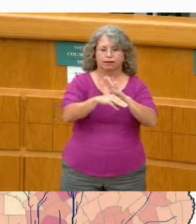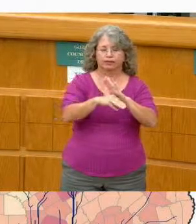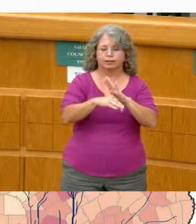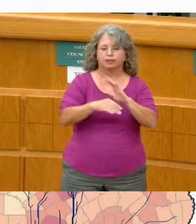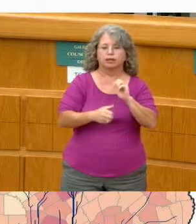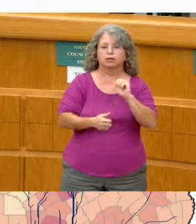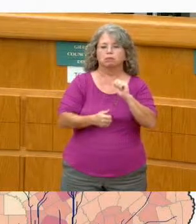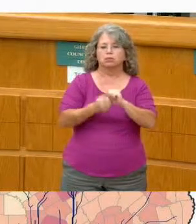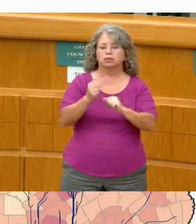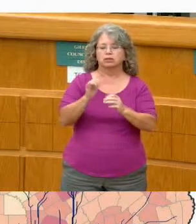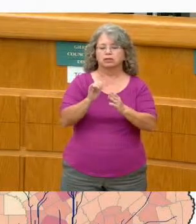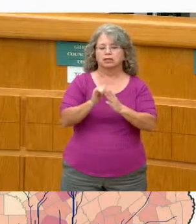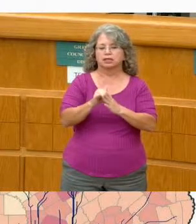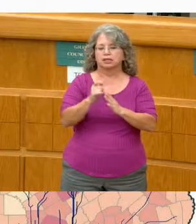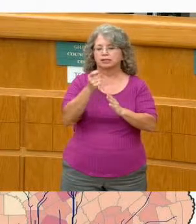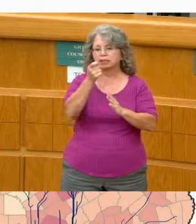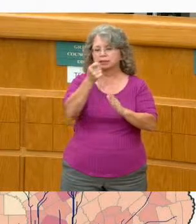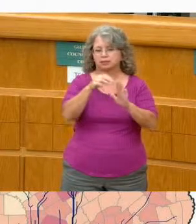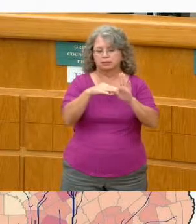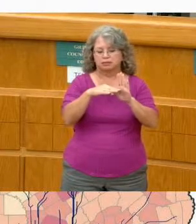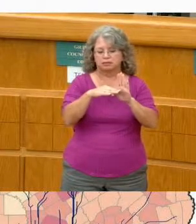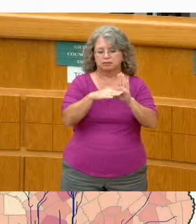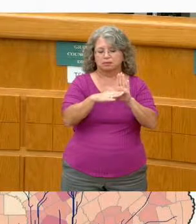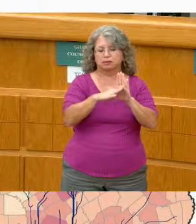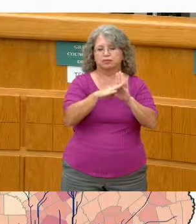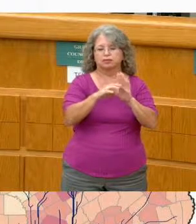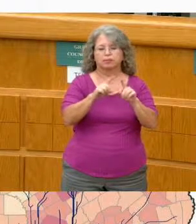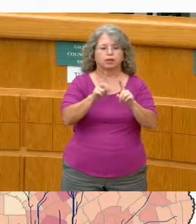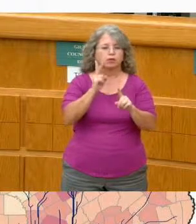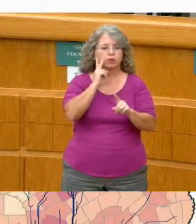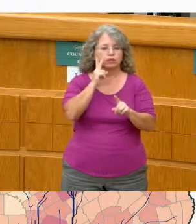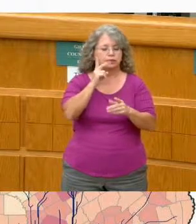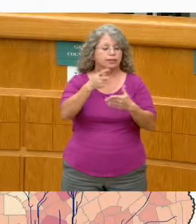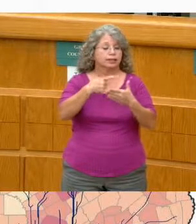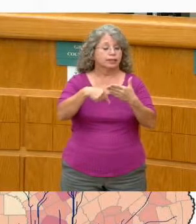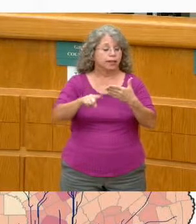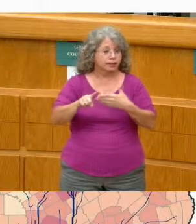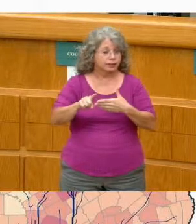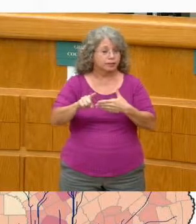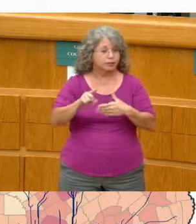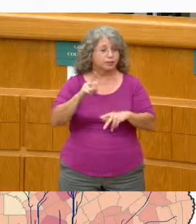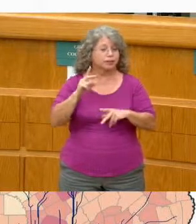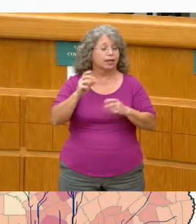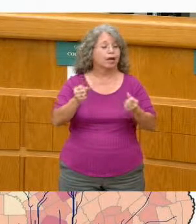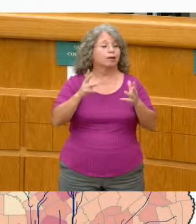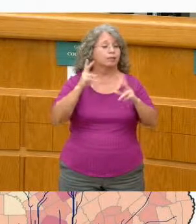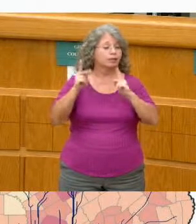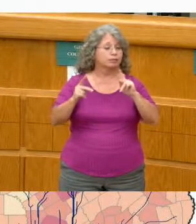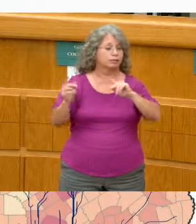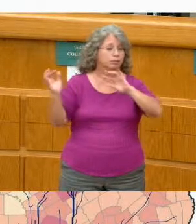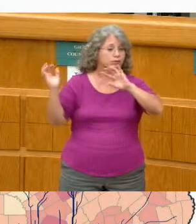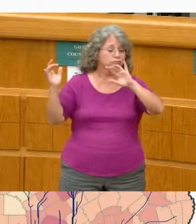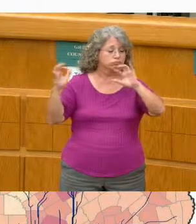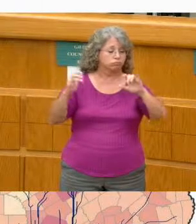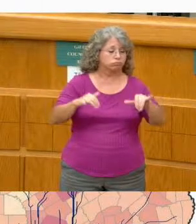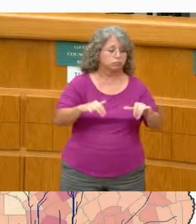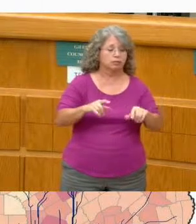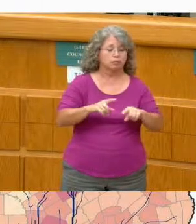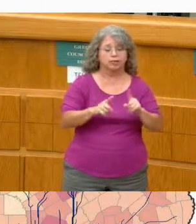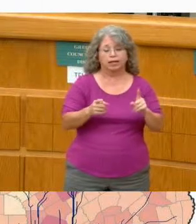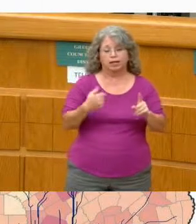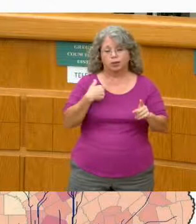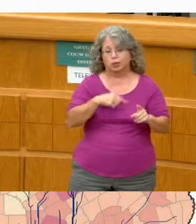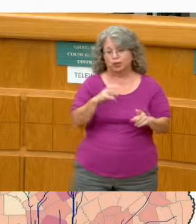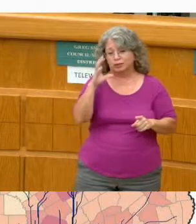part, and this is a minor uptick right now. We'll see what this looks like next week in terms of people traveling to the Coastal Bend,